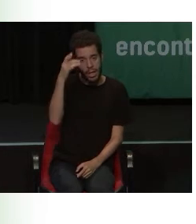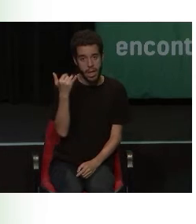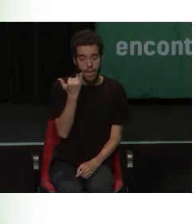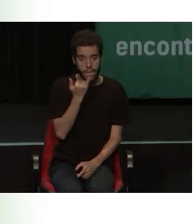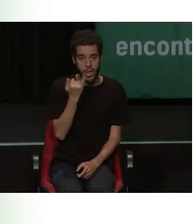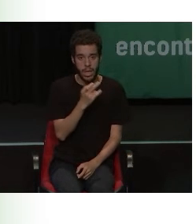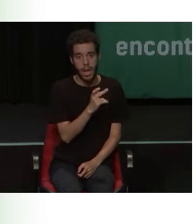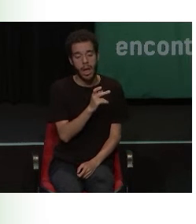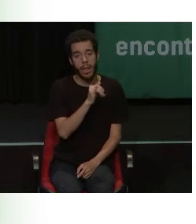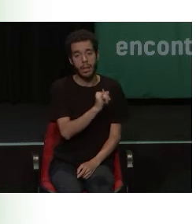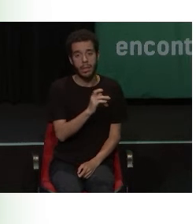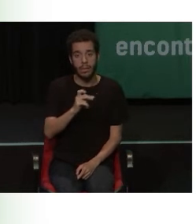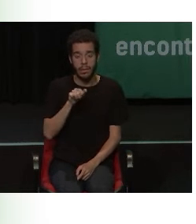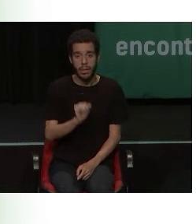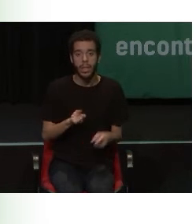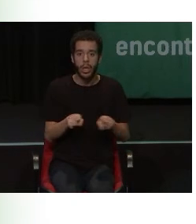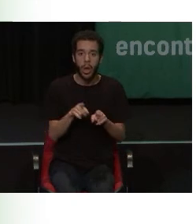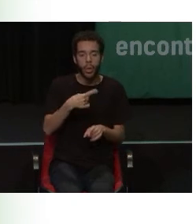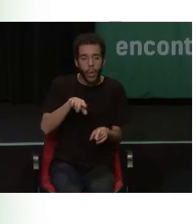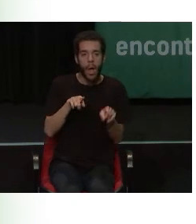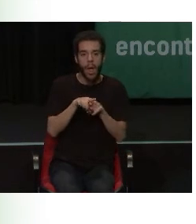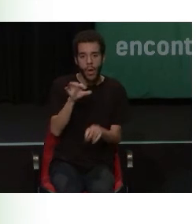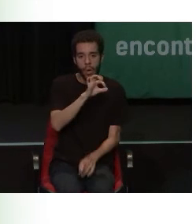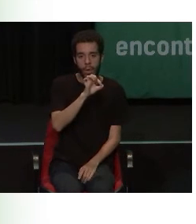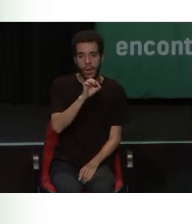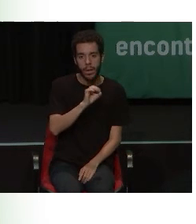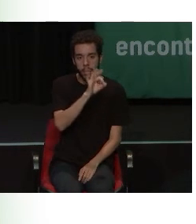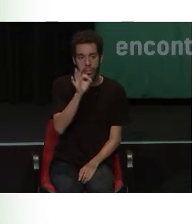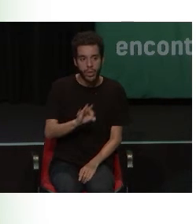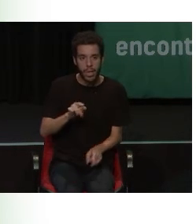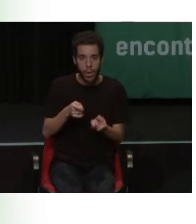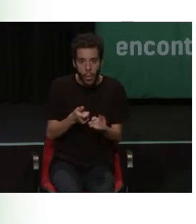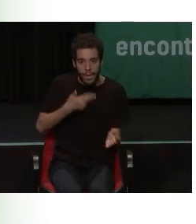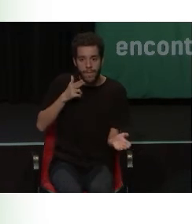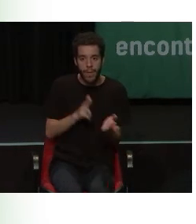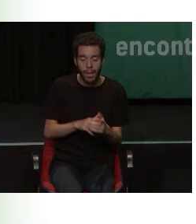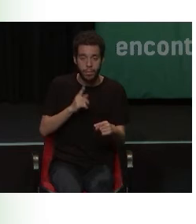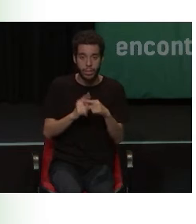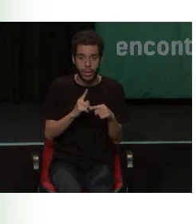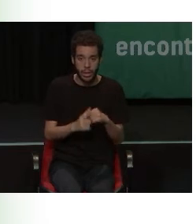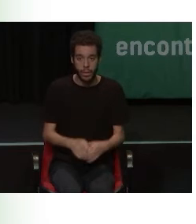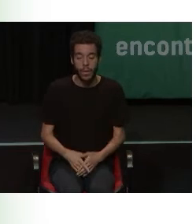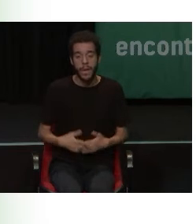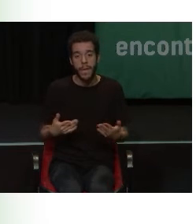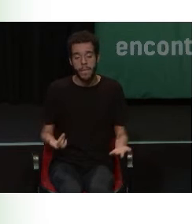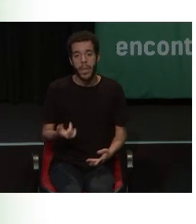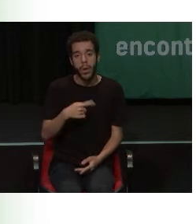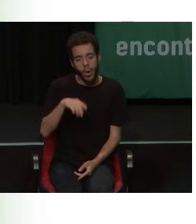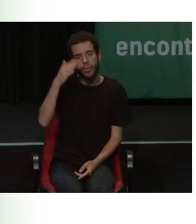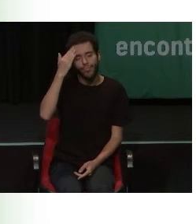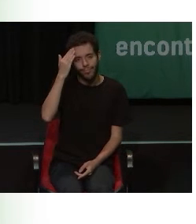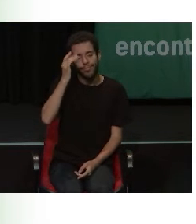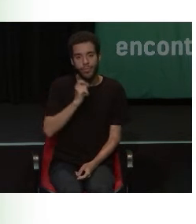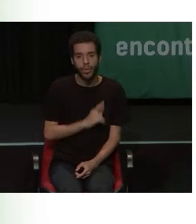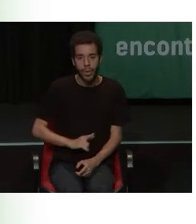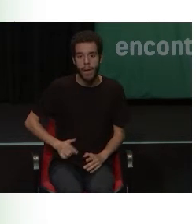nós já using atingimos à volta de artificial intelligence, 80% we reach de 80% verdadeiros of positivos. true E positives. pensamos ainda And we melhorar think pouco